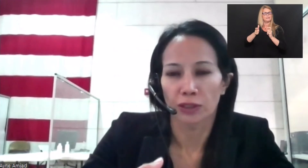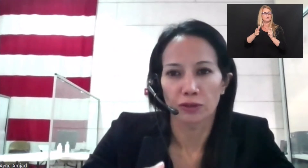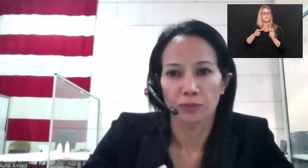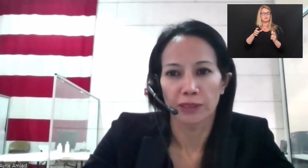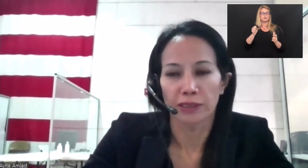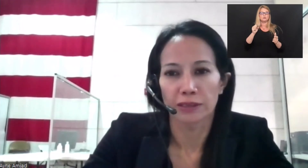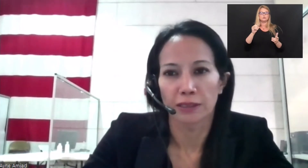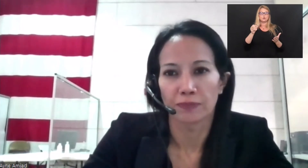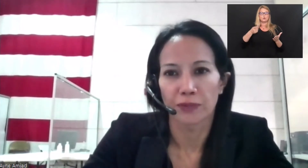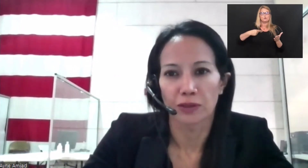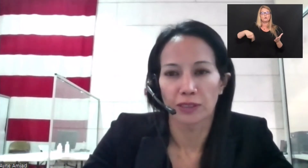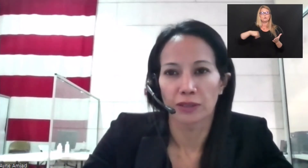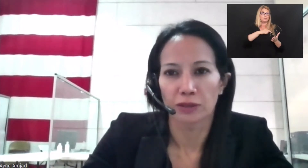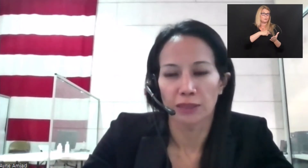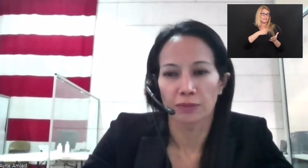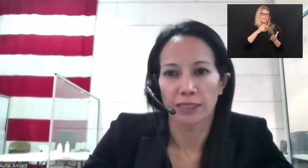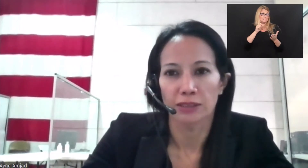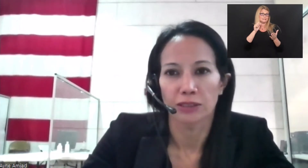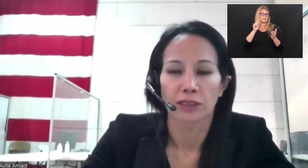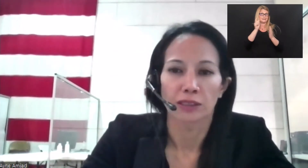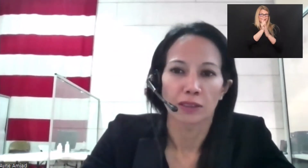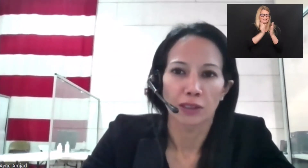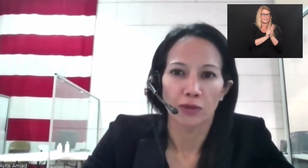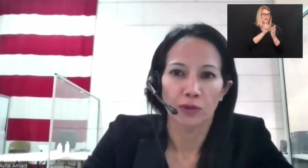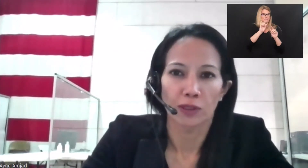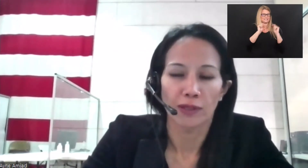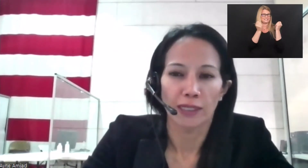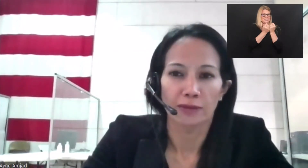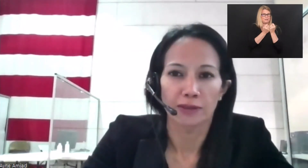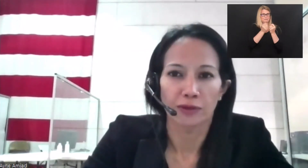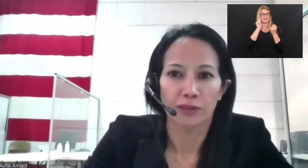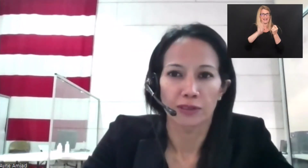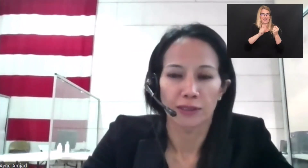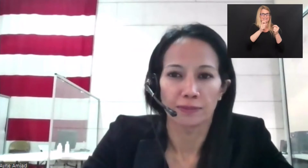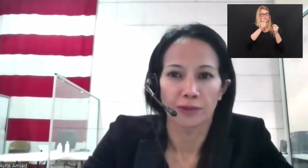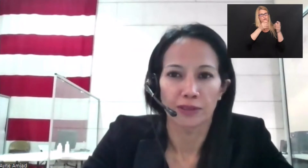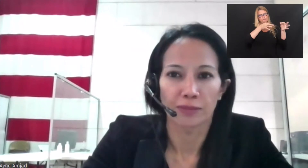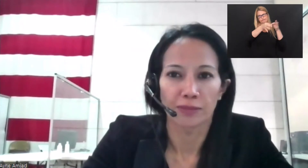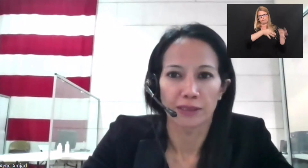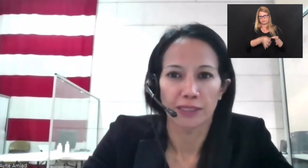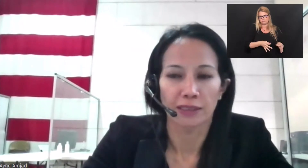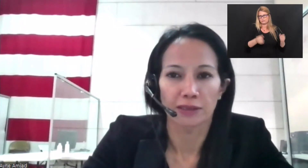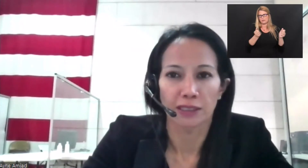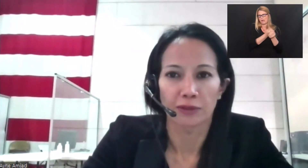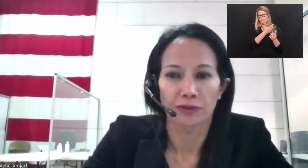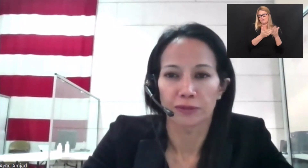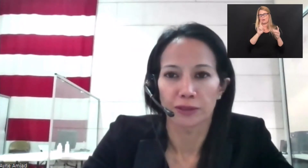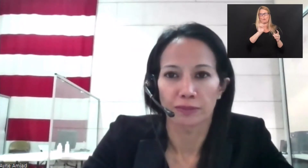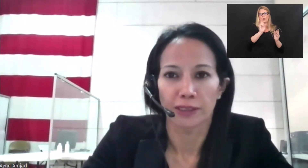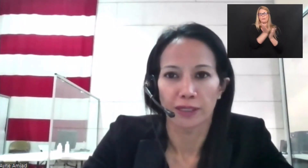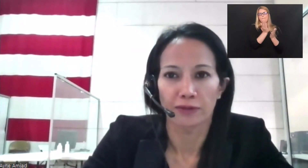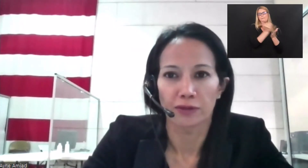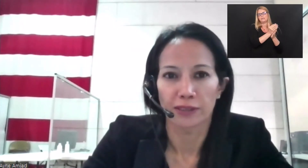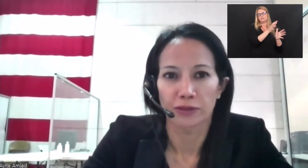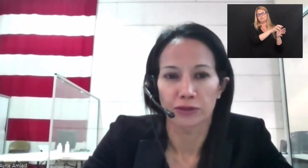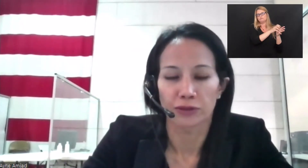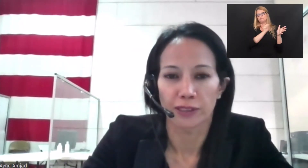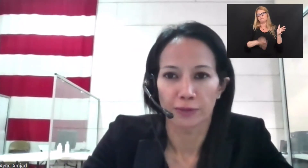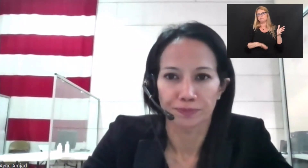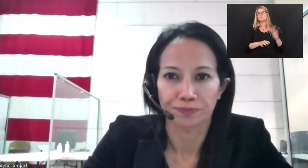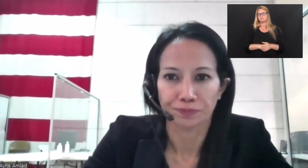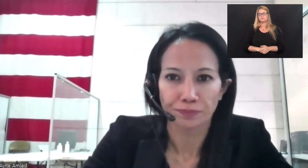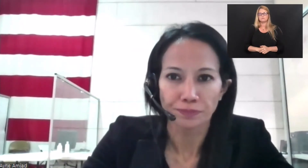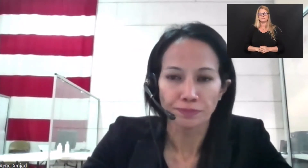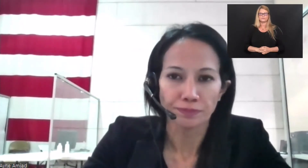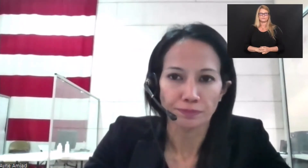separately, Charles, because the legal team has to go through all that as far as where the money exactly is coming from. So I don't have those answers right